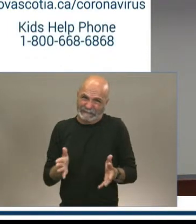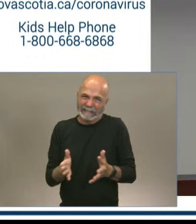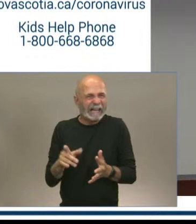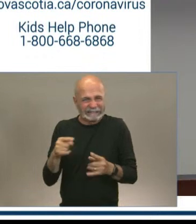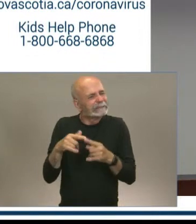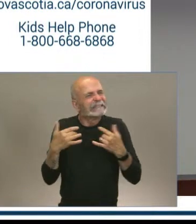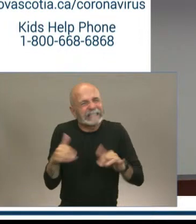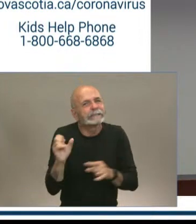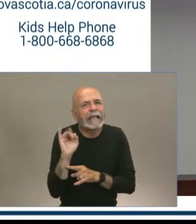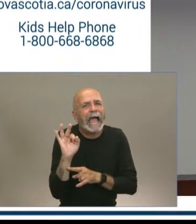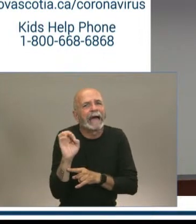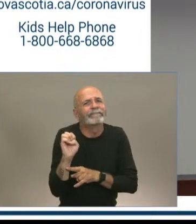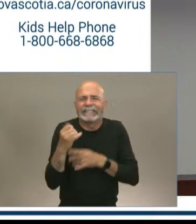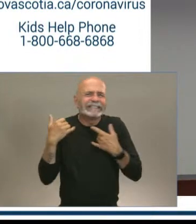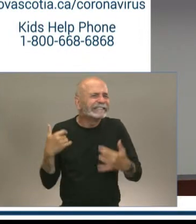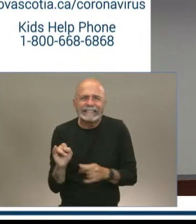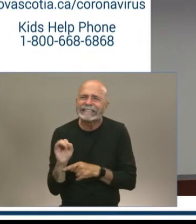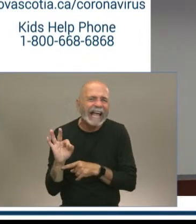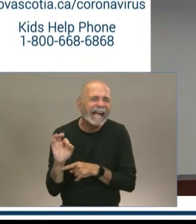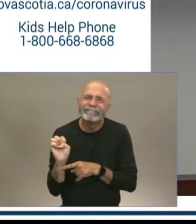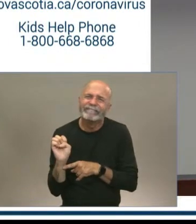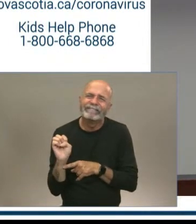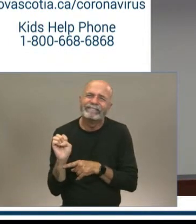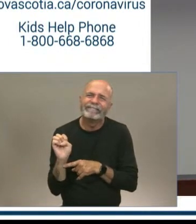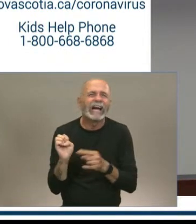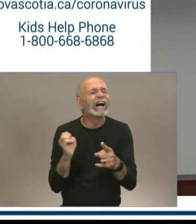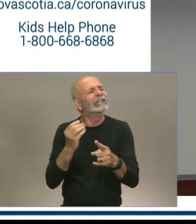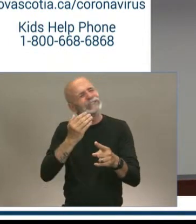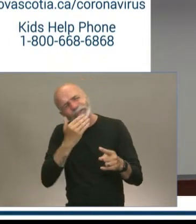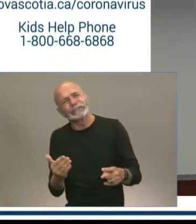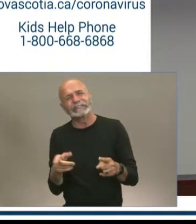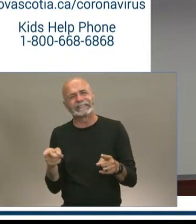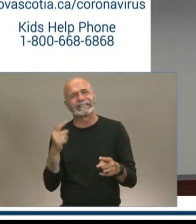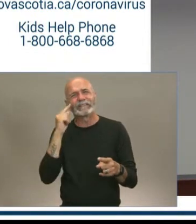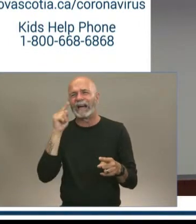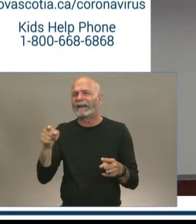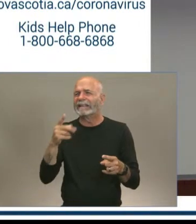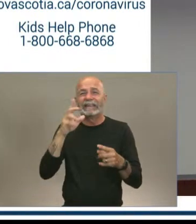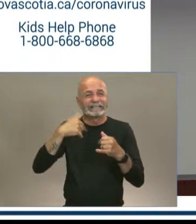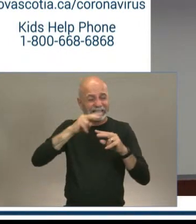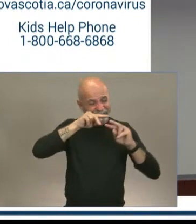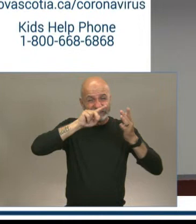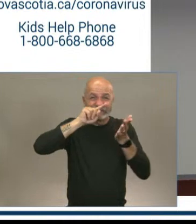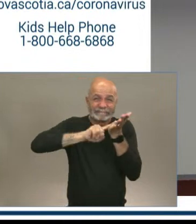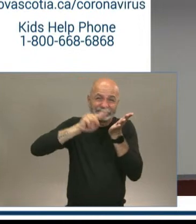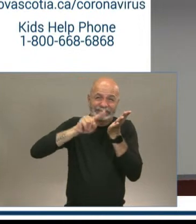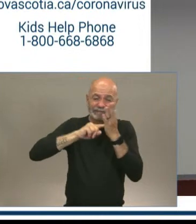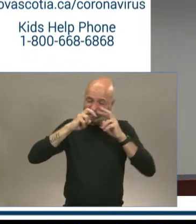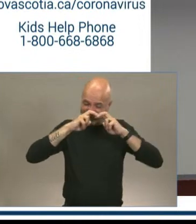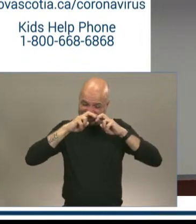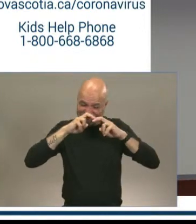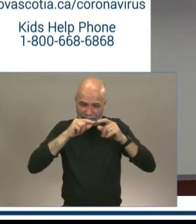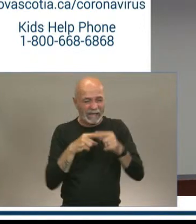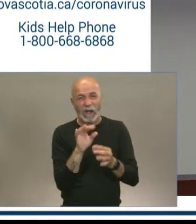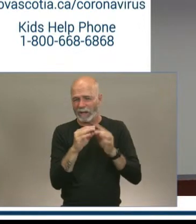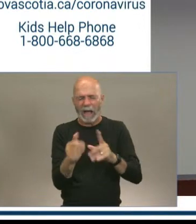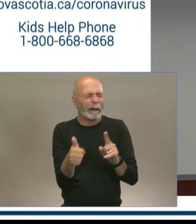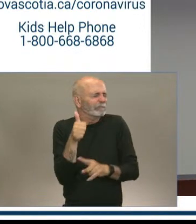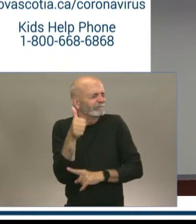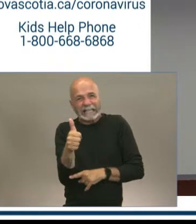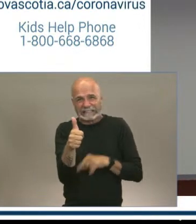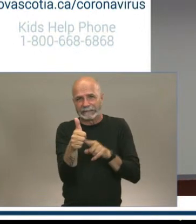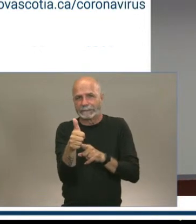effective. They have undergone extensive research and review, the same research and review that other vaccines are required to go